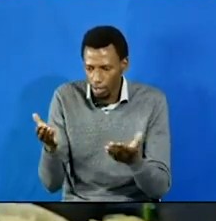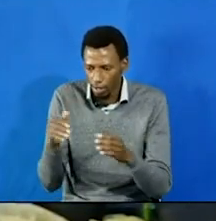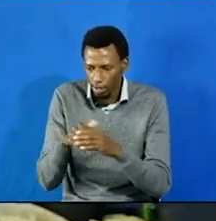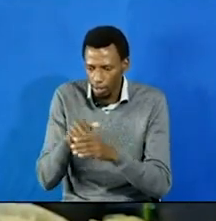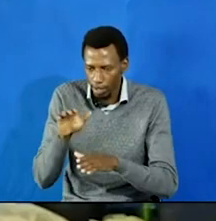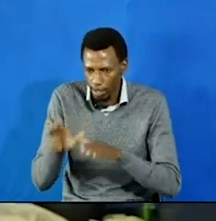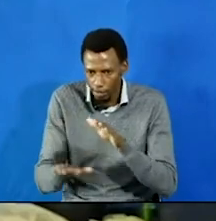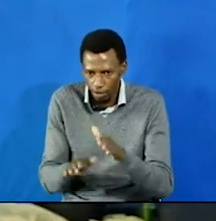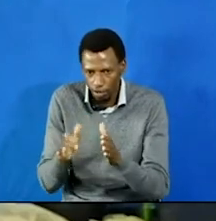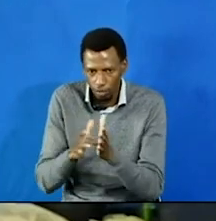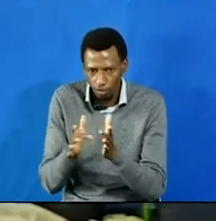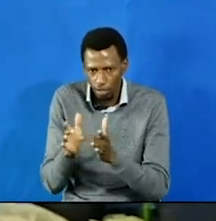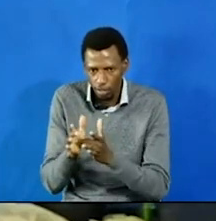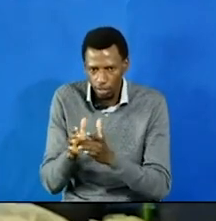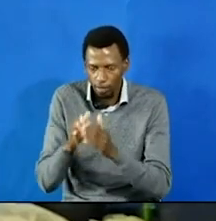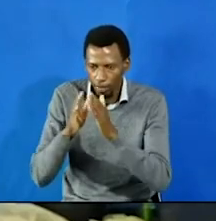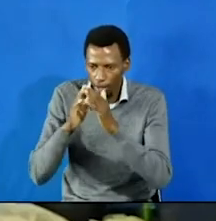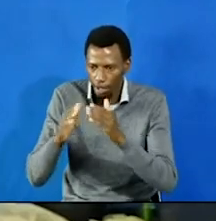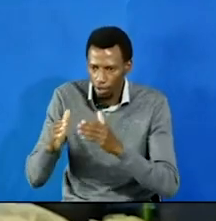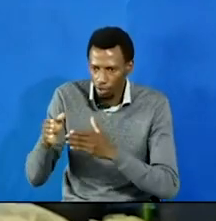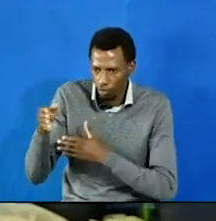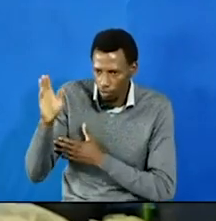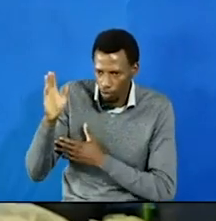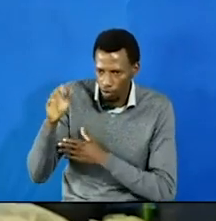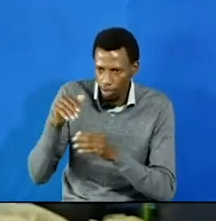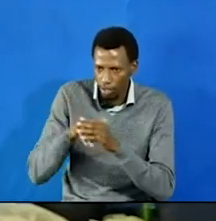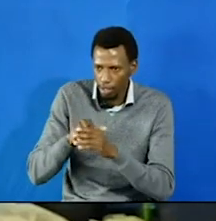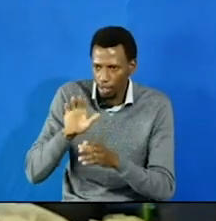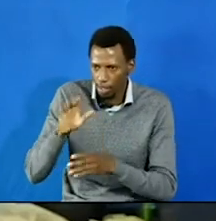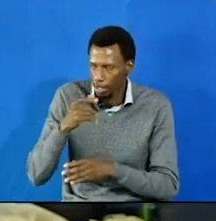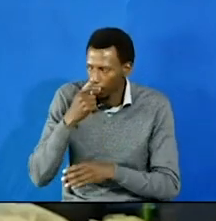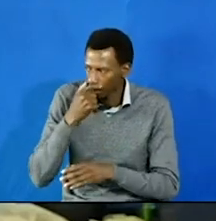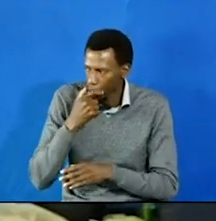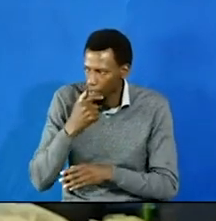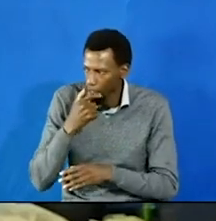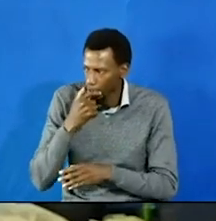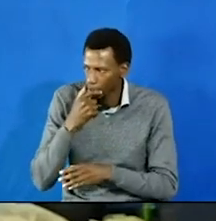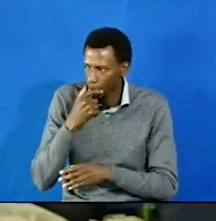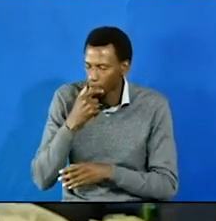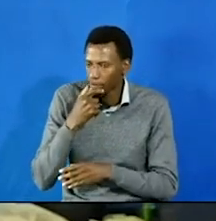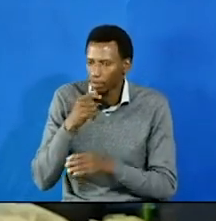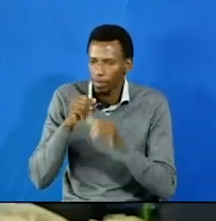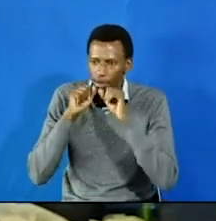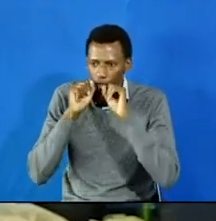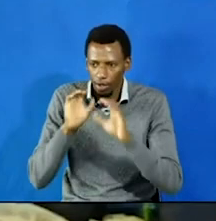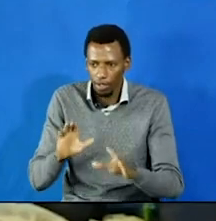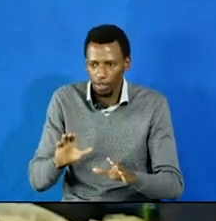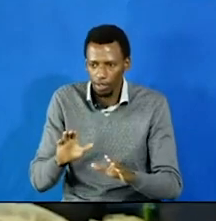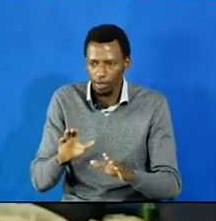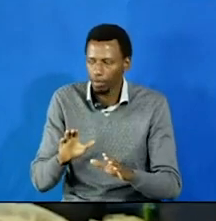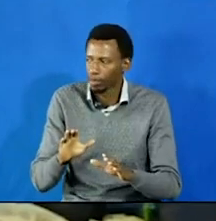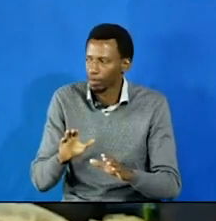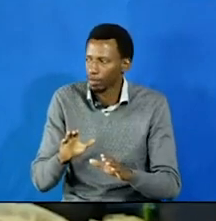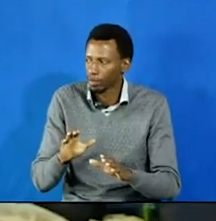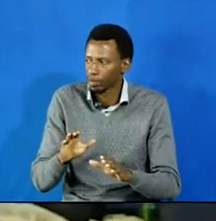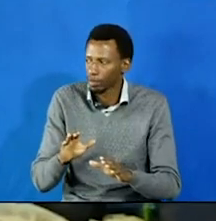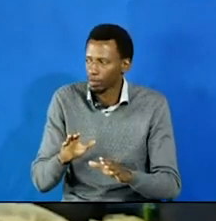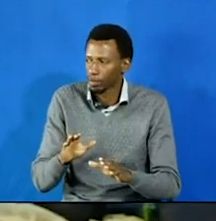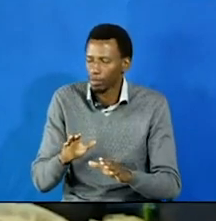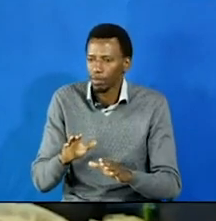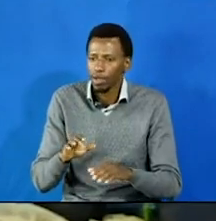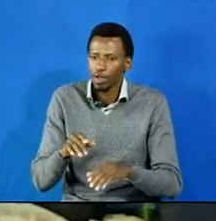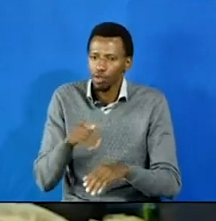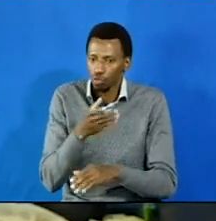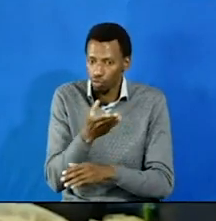of the Lord, at their age, you are blessed, my brothers and sisters. You are really blessed, and I just don't